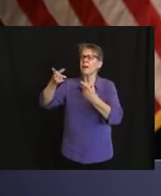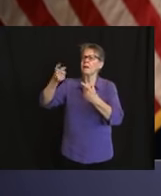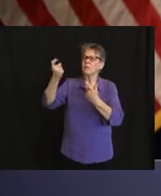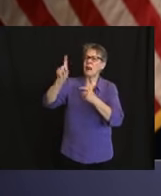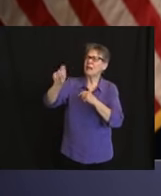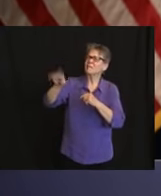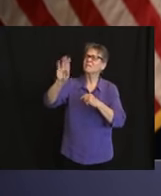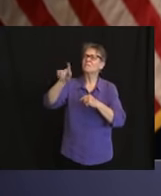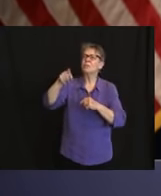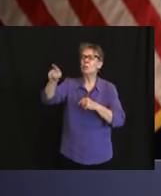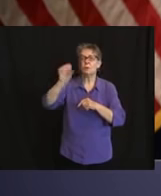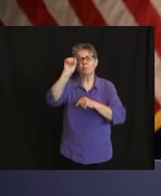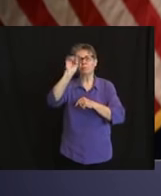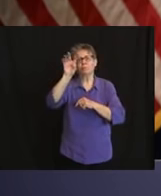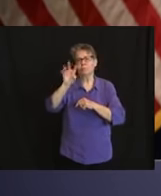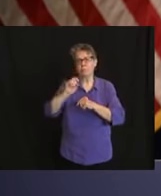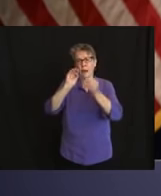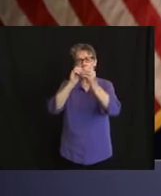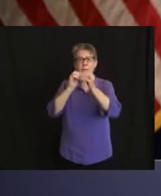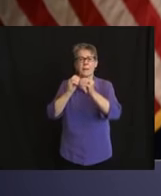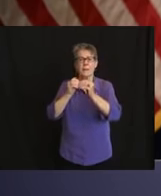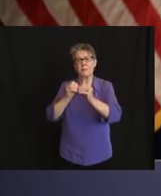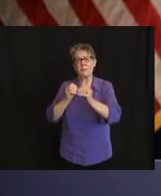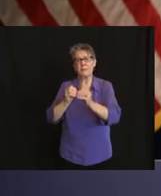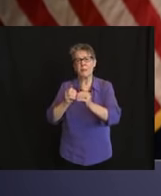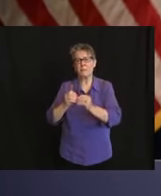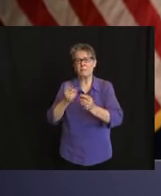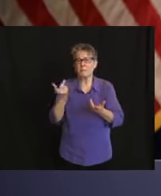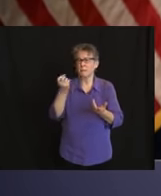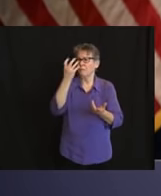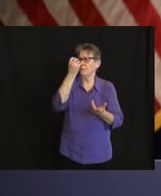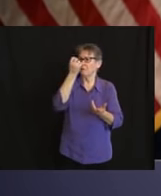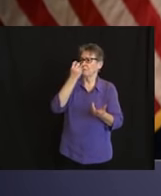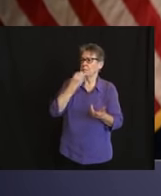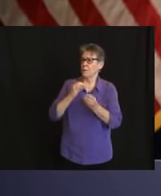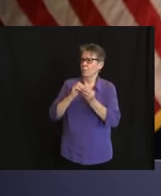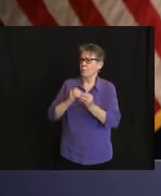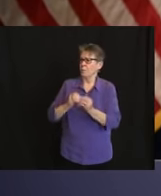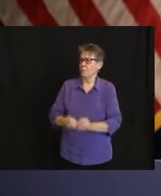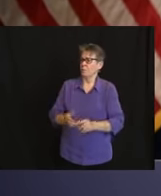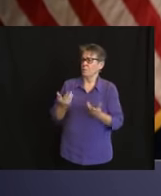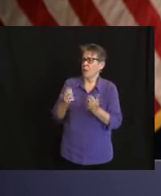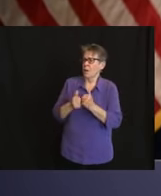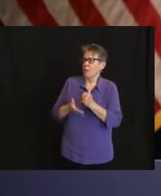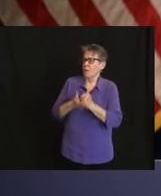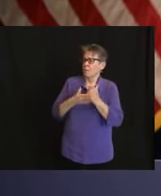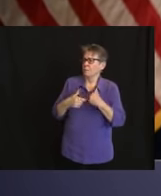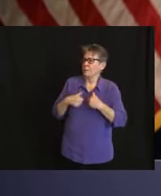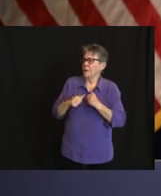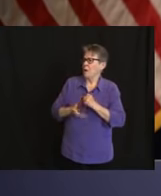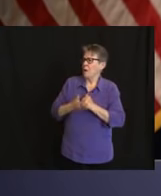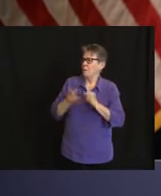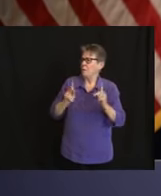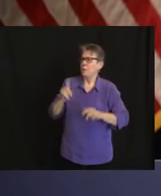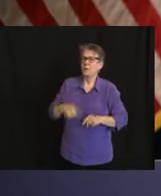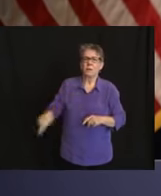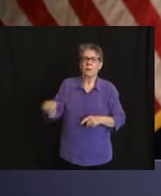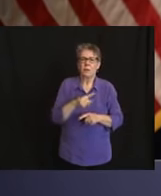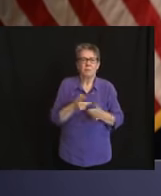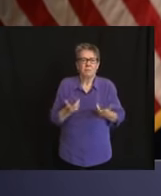And on hospital discharges, where are the people going? Are they going home? Are they going to other facilities? Are they going to